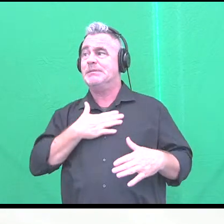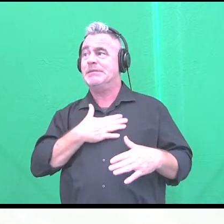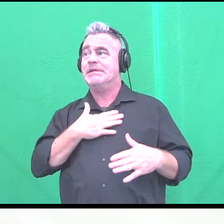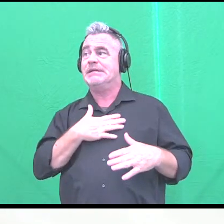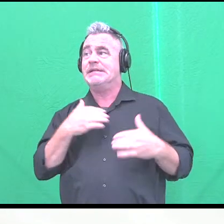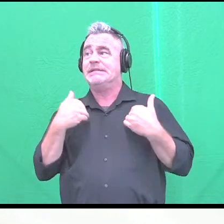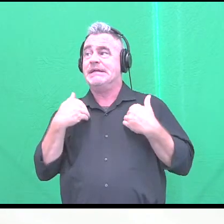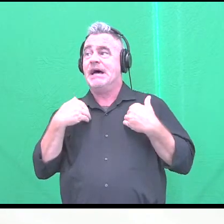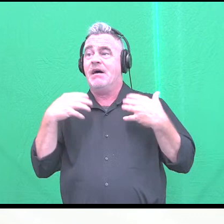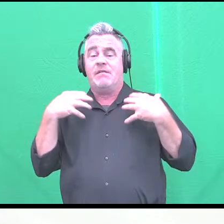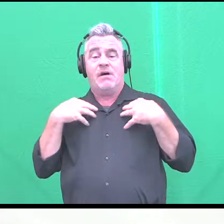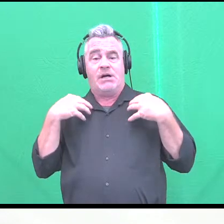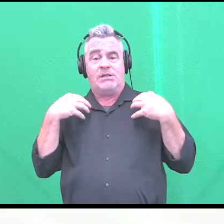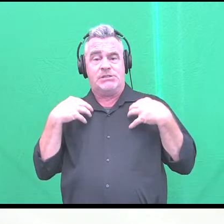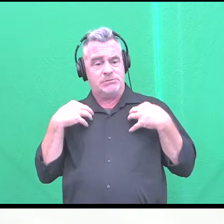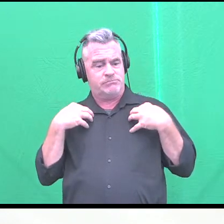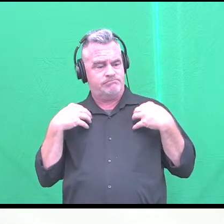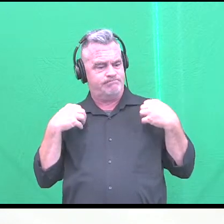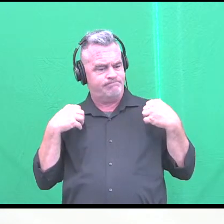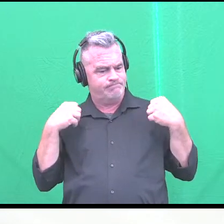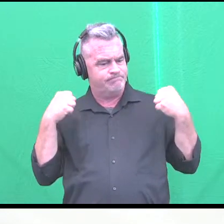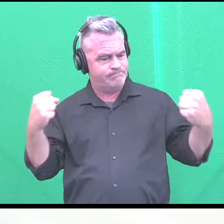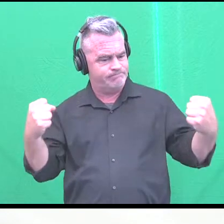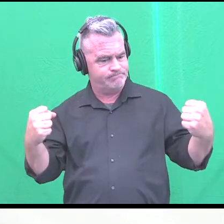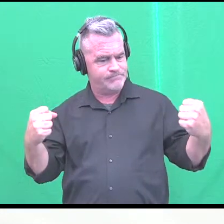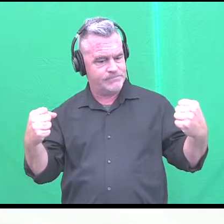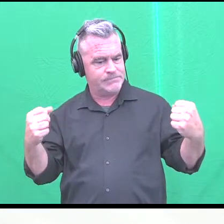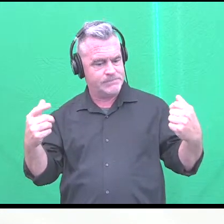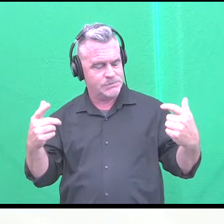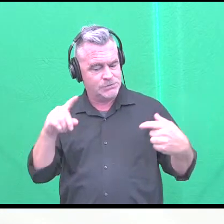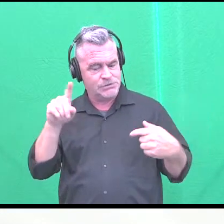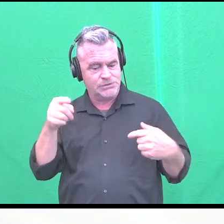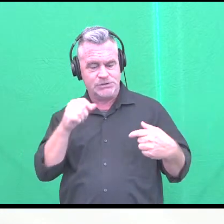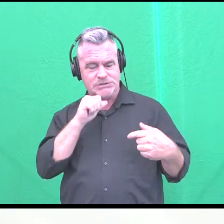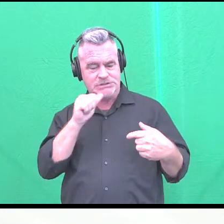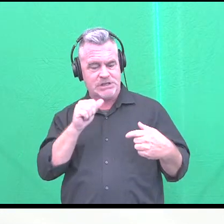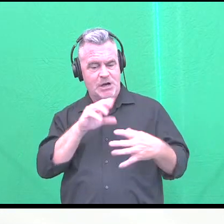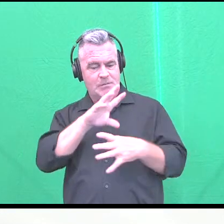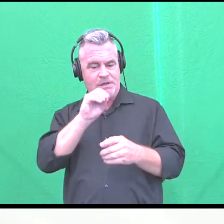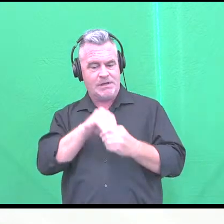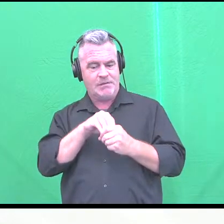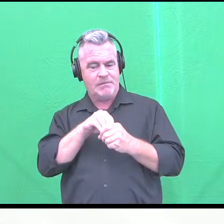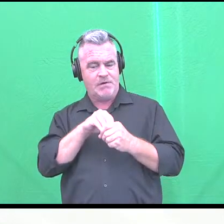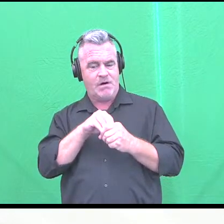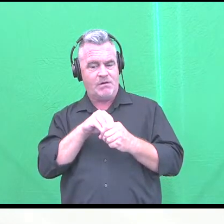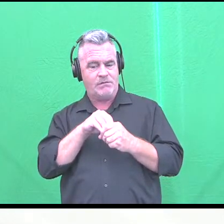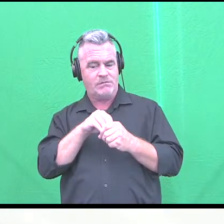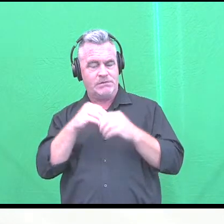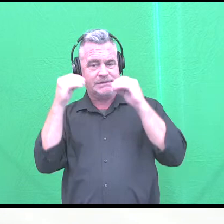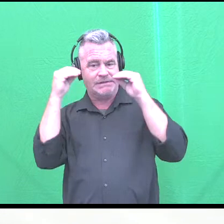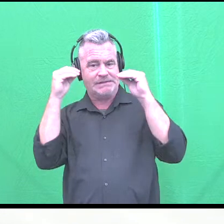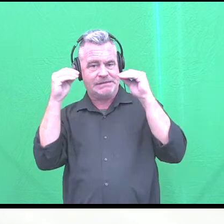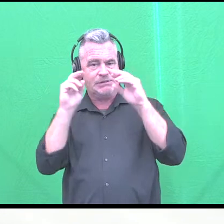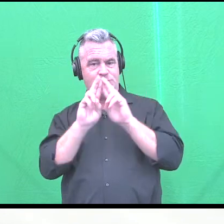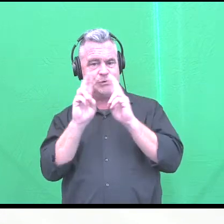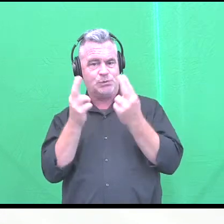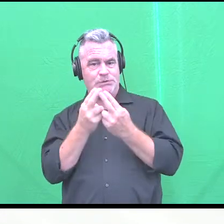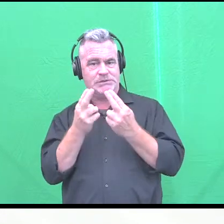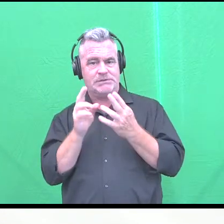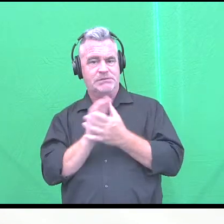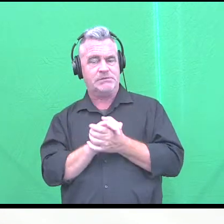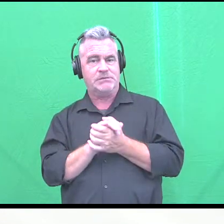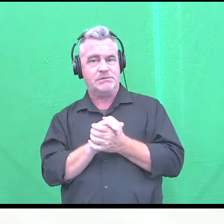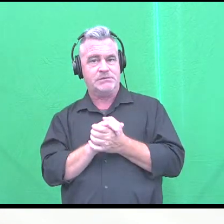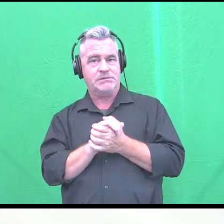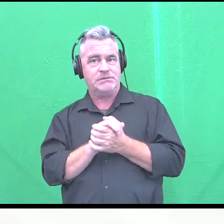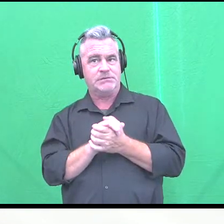courage to just not be a part of the teachers union. You can